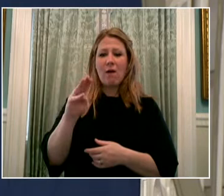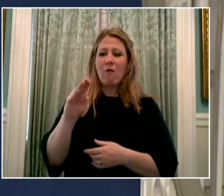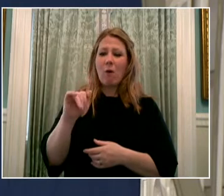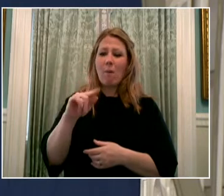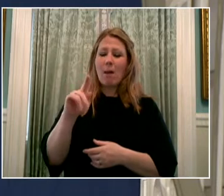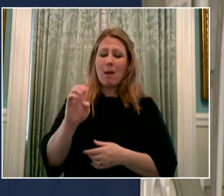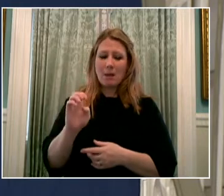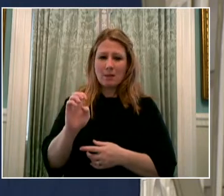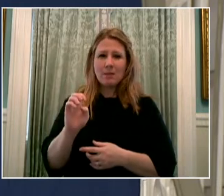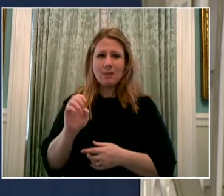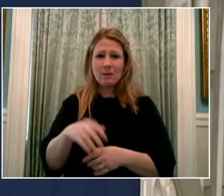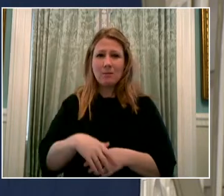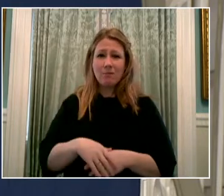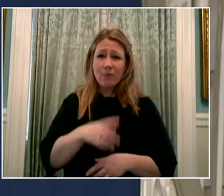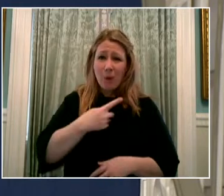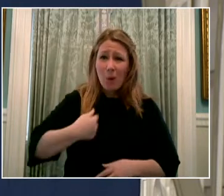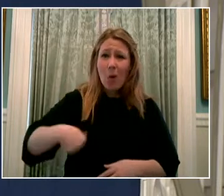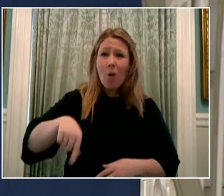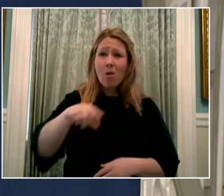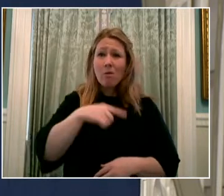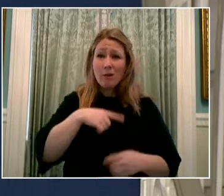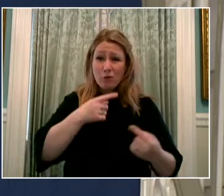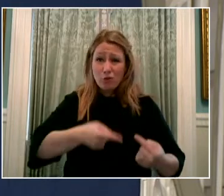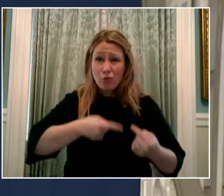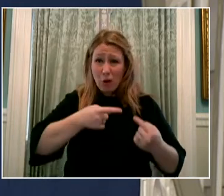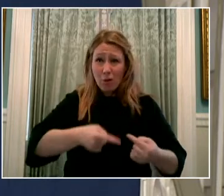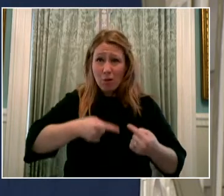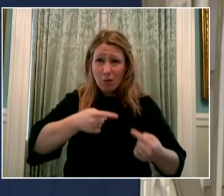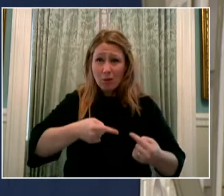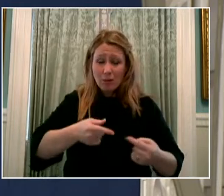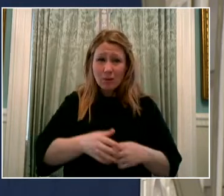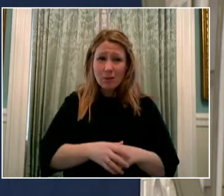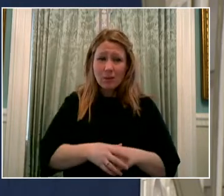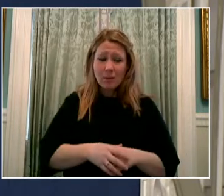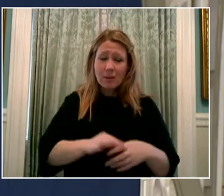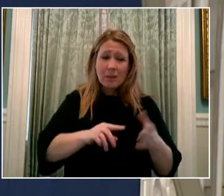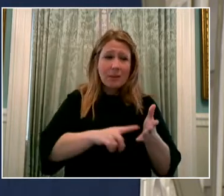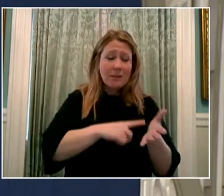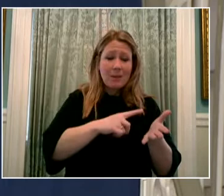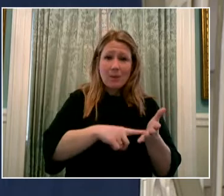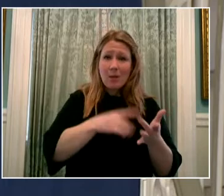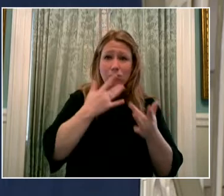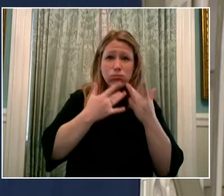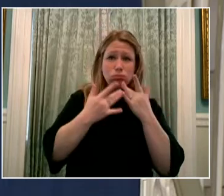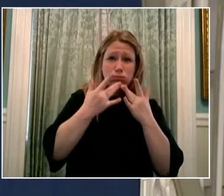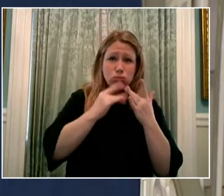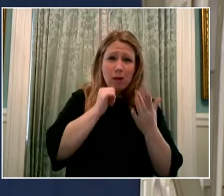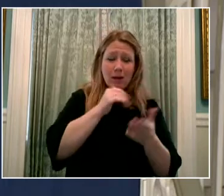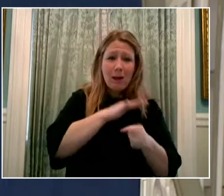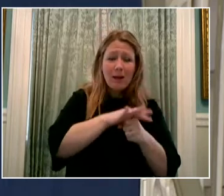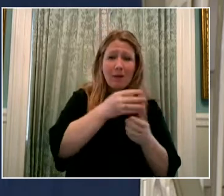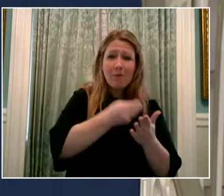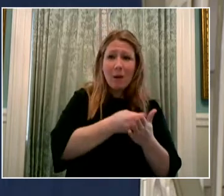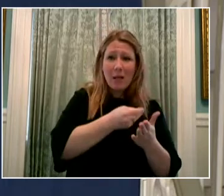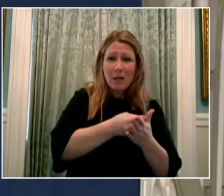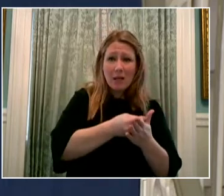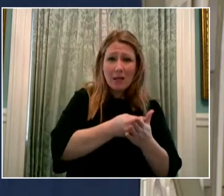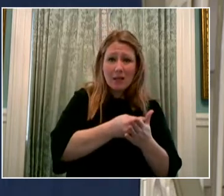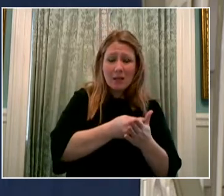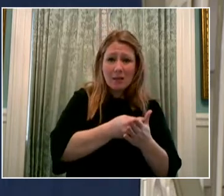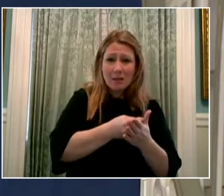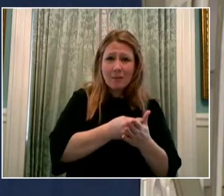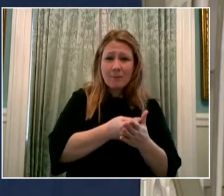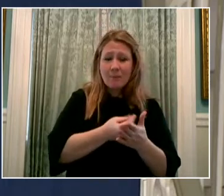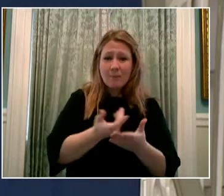times when we didn't have enough money that came in to meet, what we're faced with. This is math